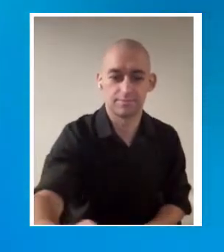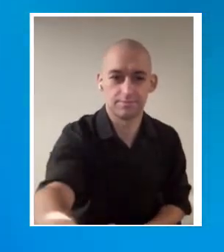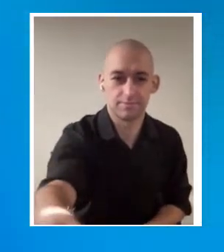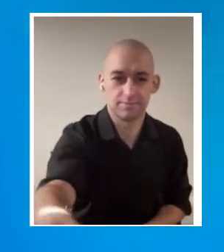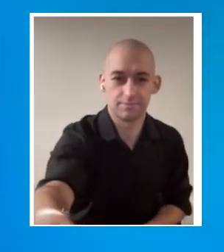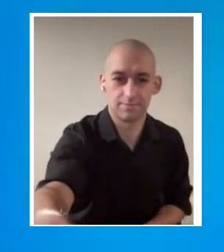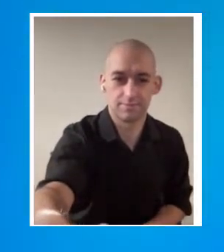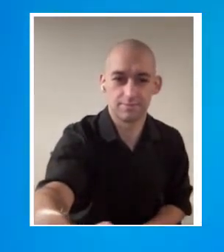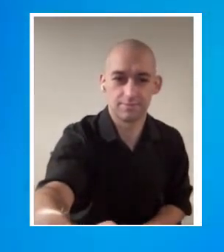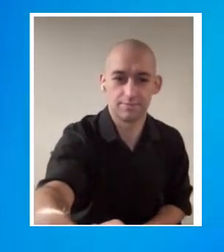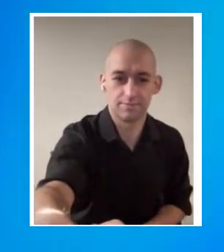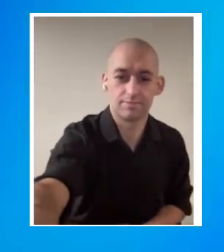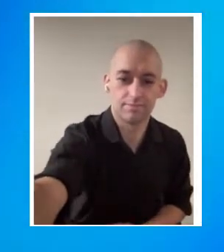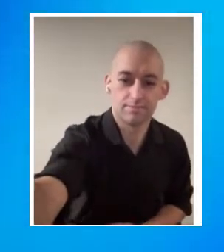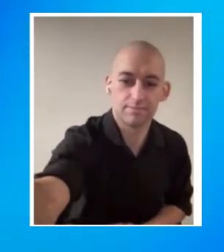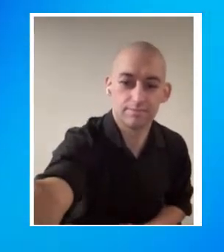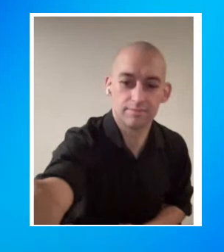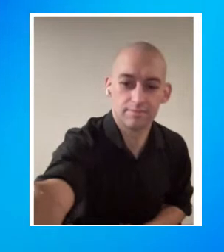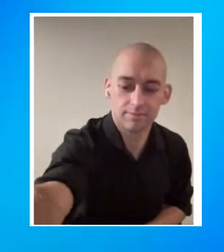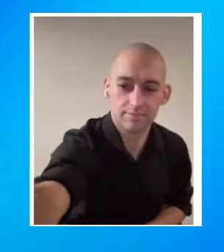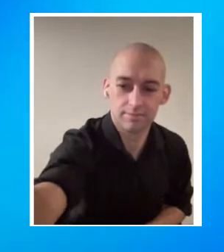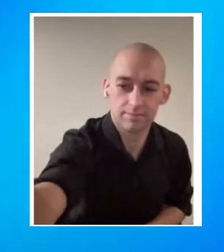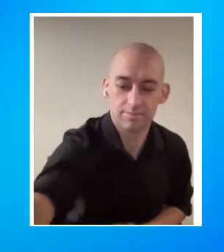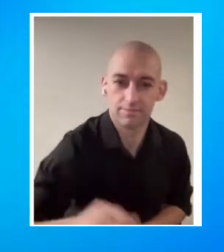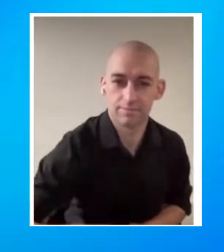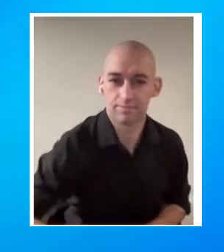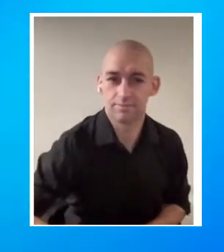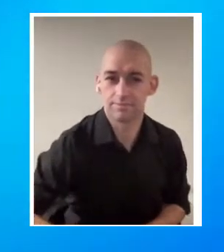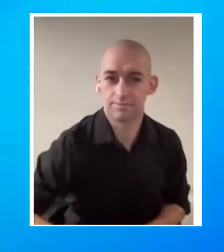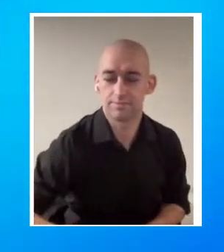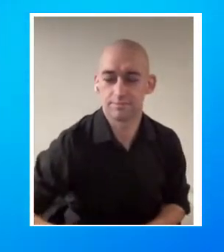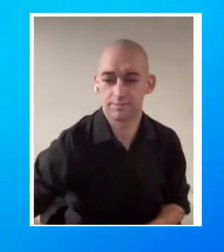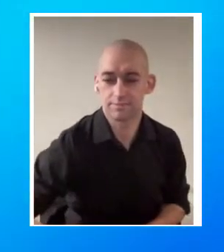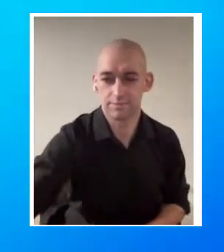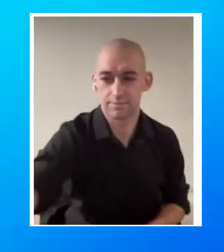You'll be in this No. room, Diane, because you are going to be on screen.